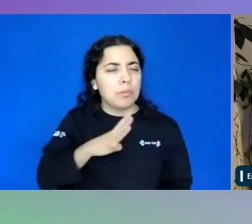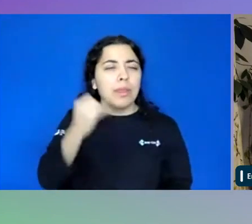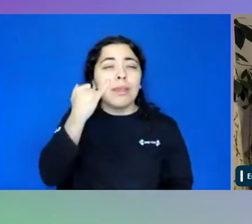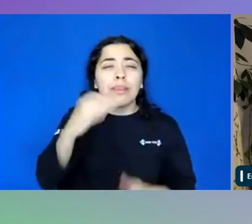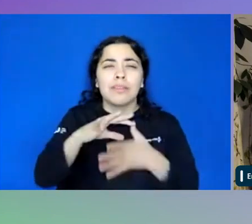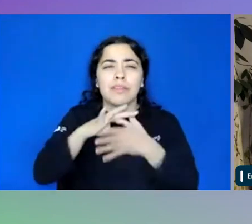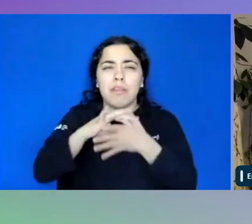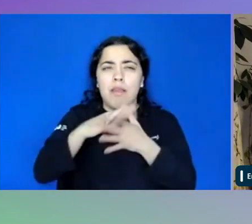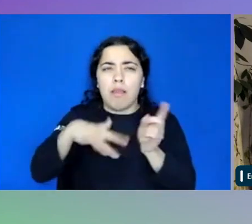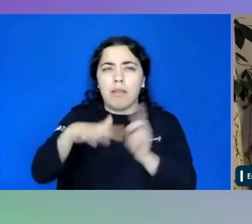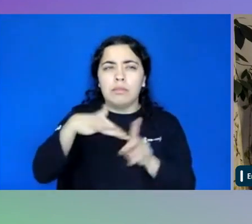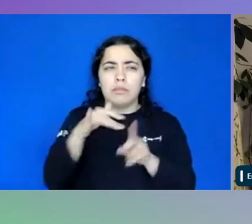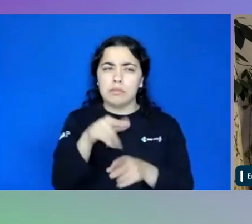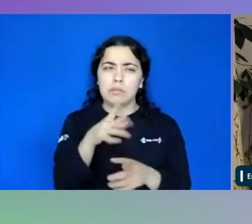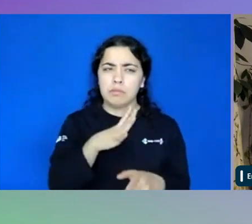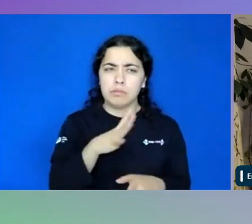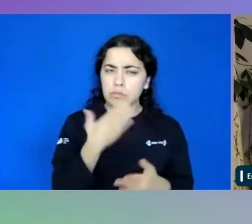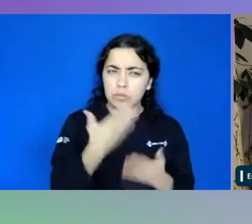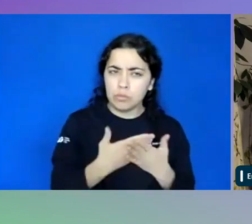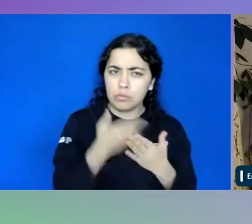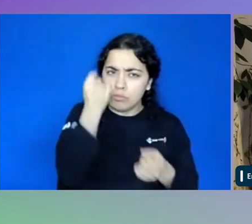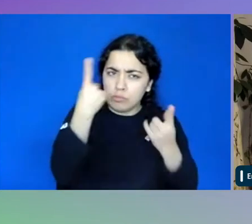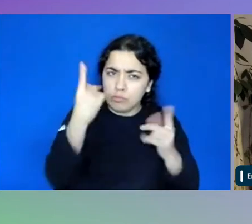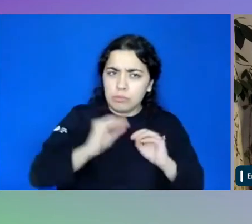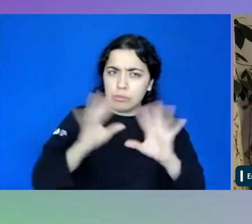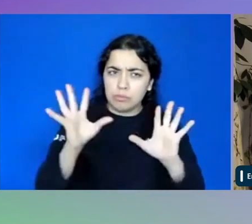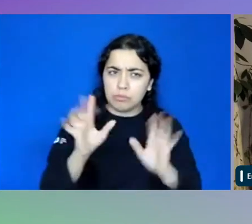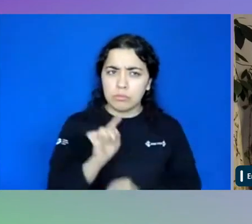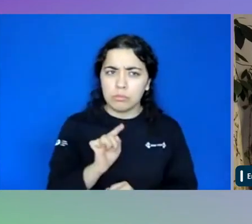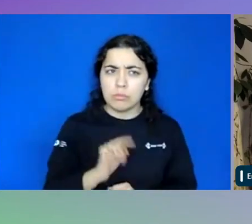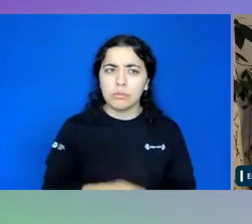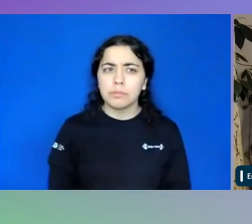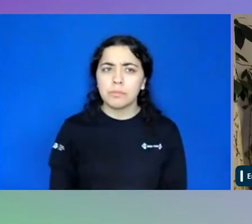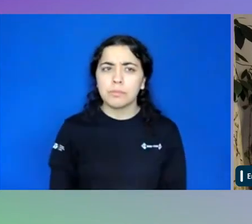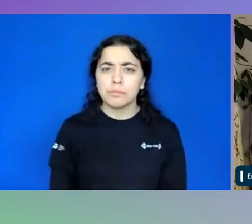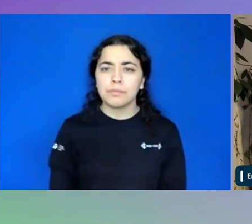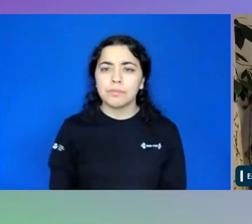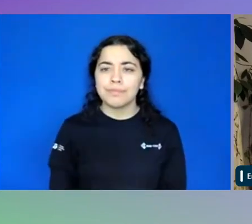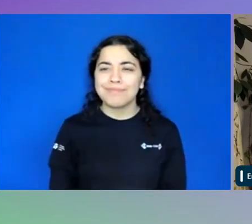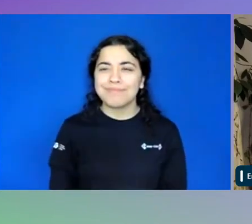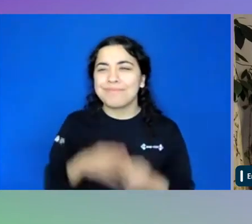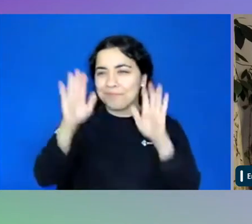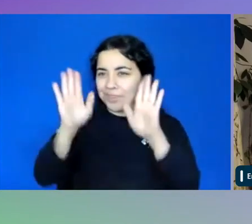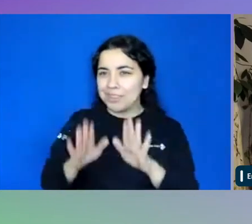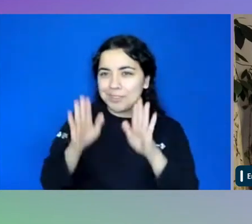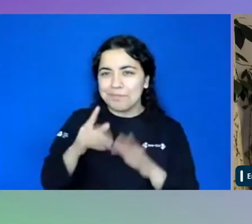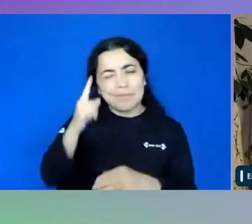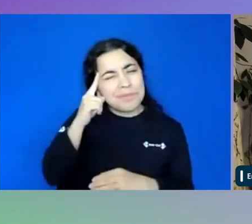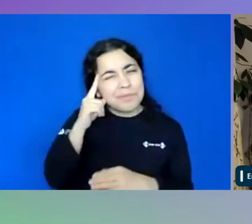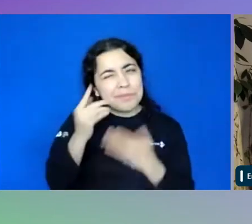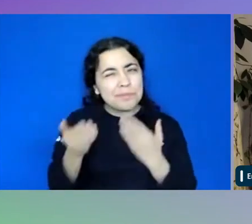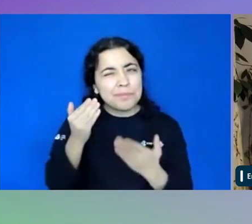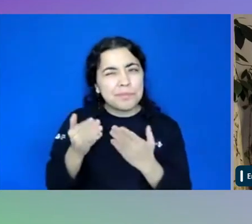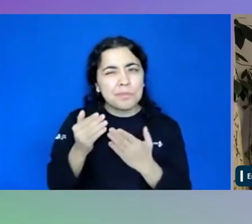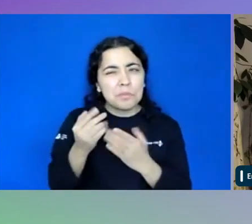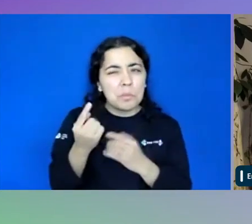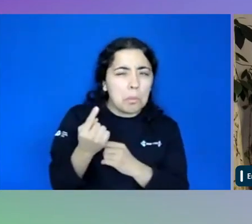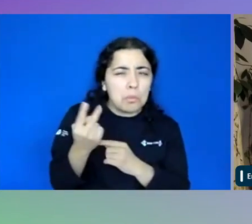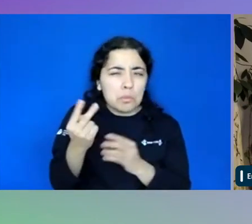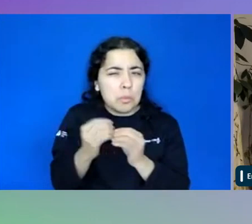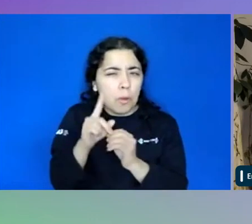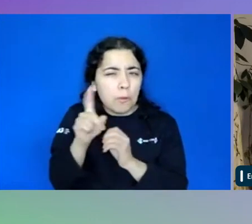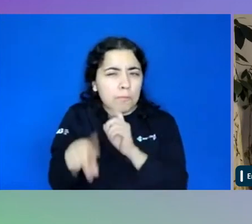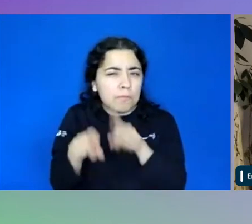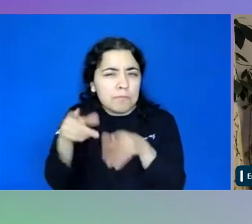and you understand it. Great. Okay, I think we have time for maybe one or two more